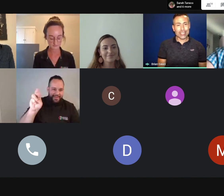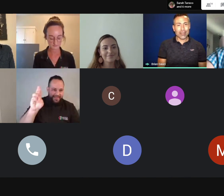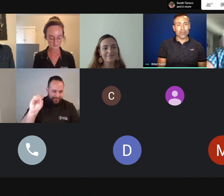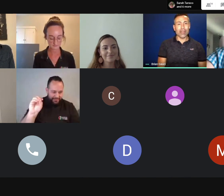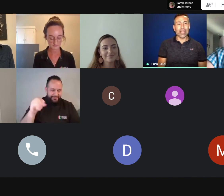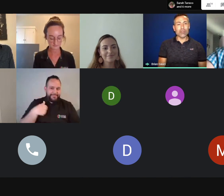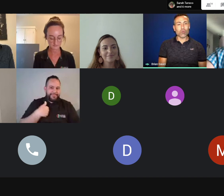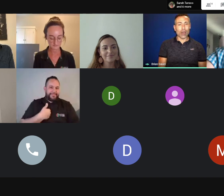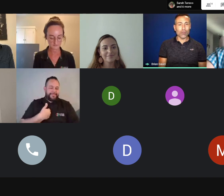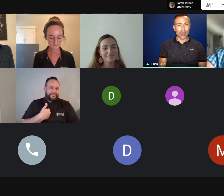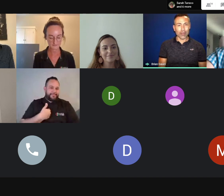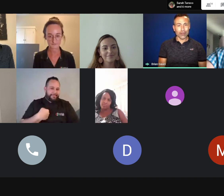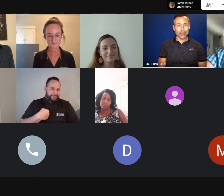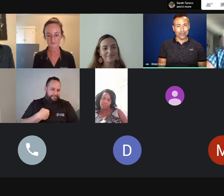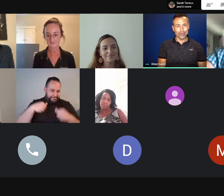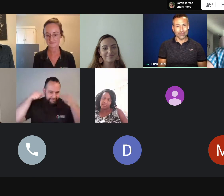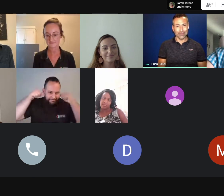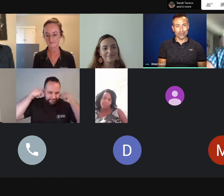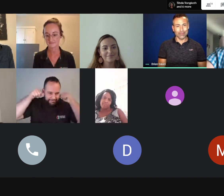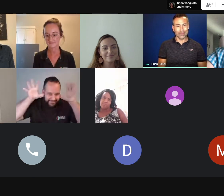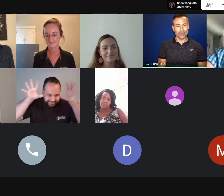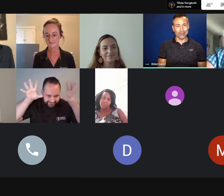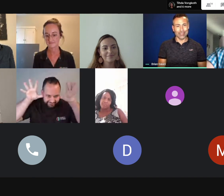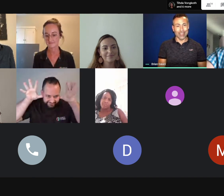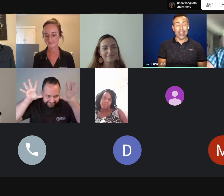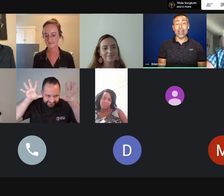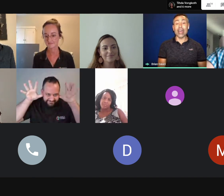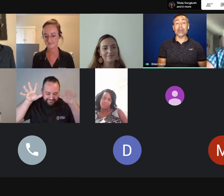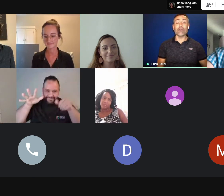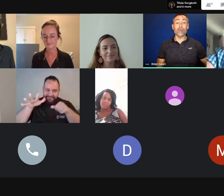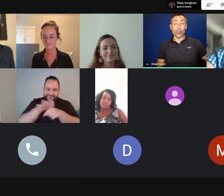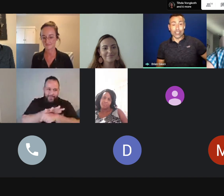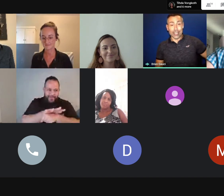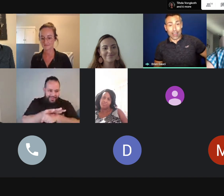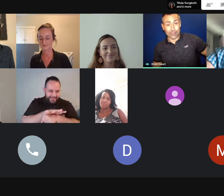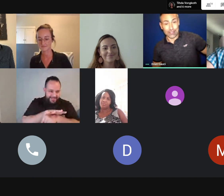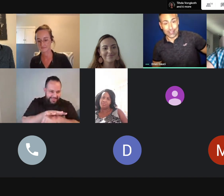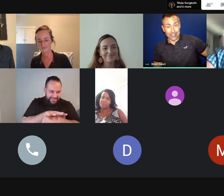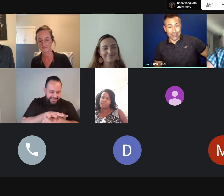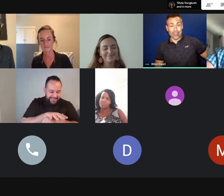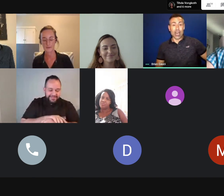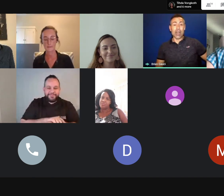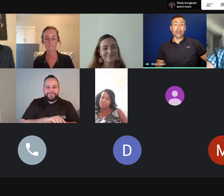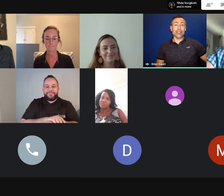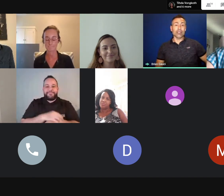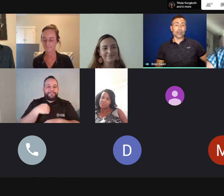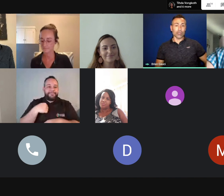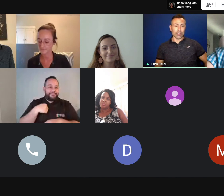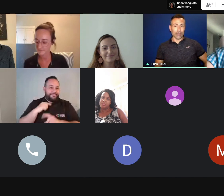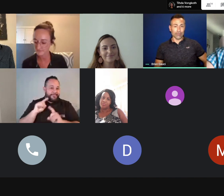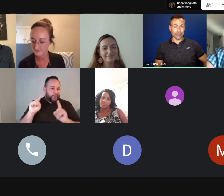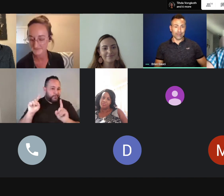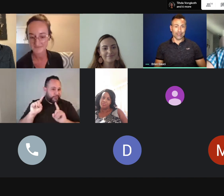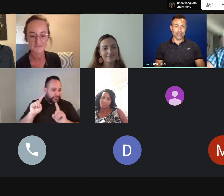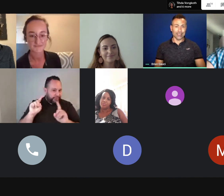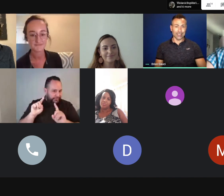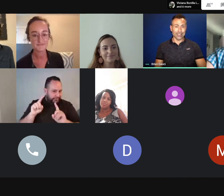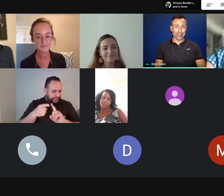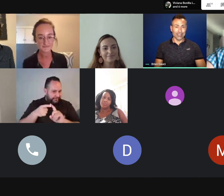case you missed it, my name is Juan Fumero, and I am fully deaf. I mean, completely